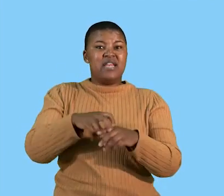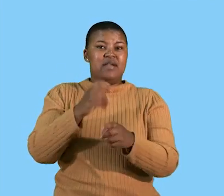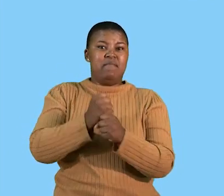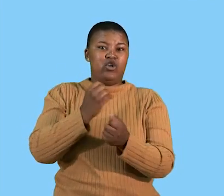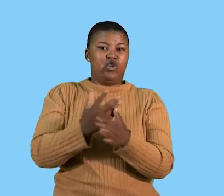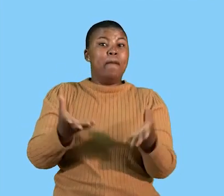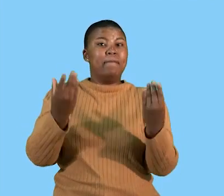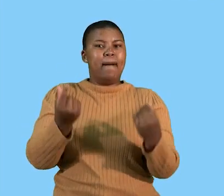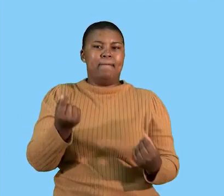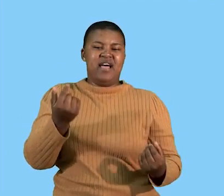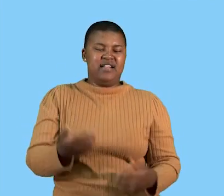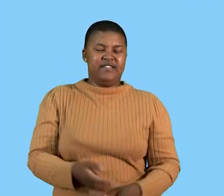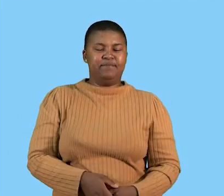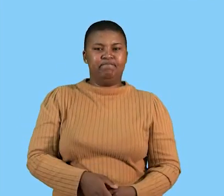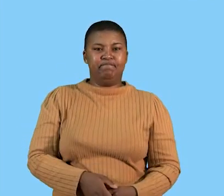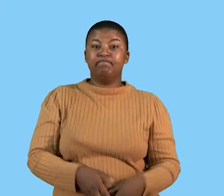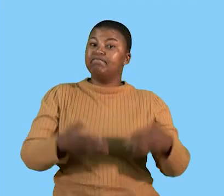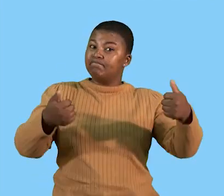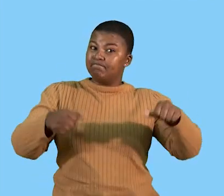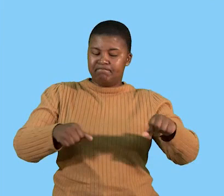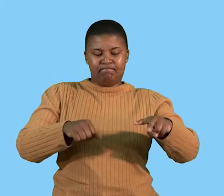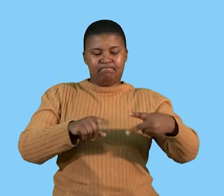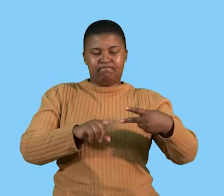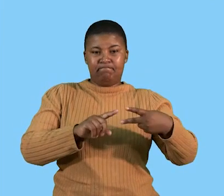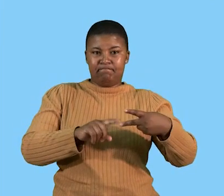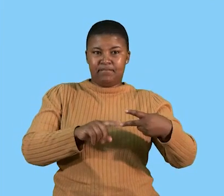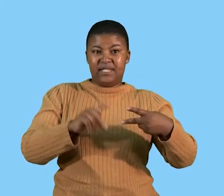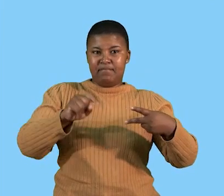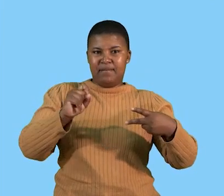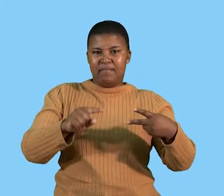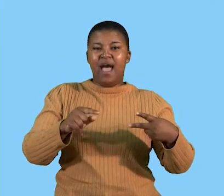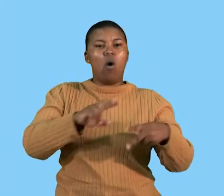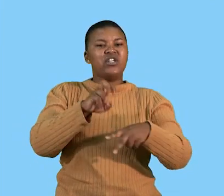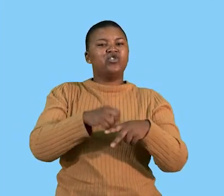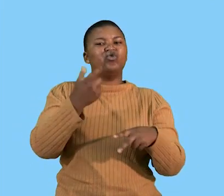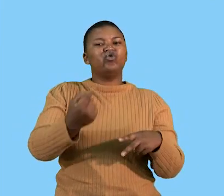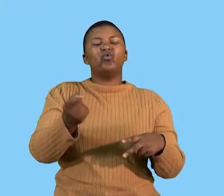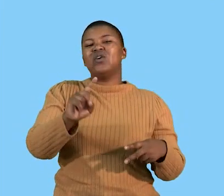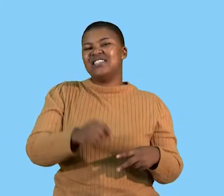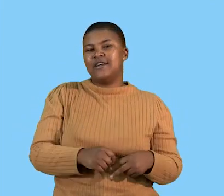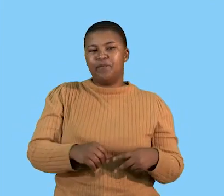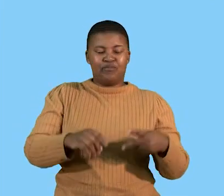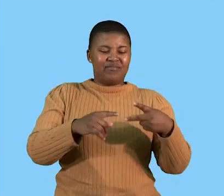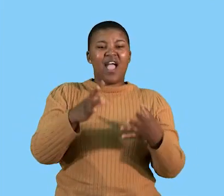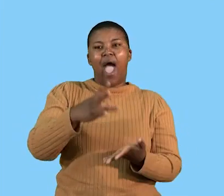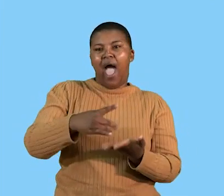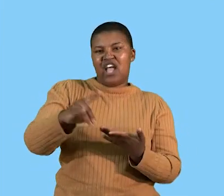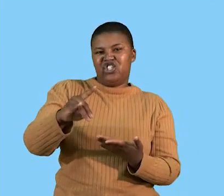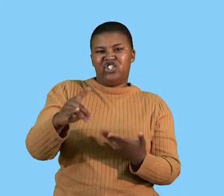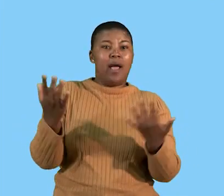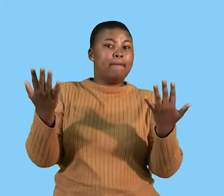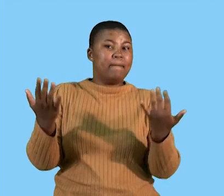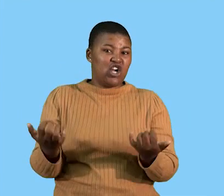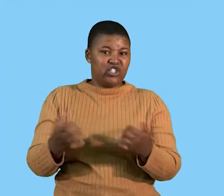to compile a capital budget. The second type of budget they must need to make or do is a